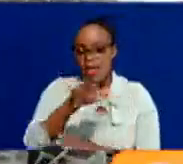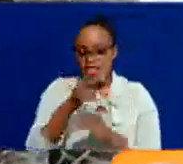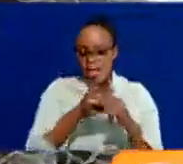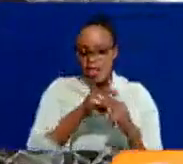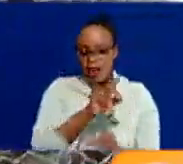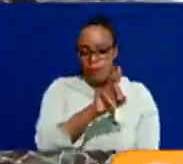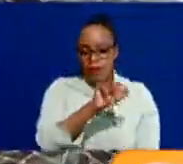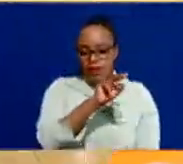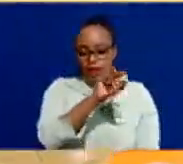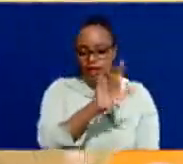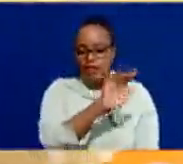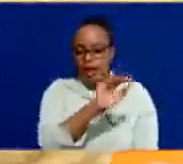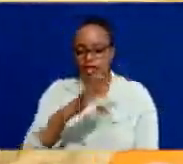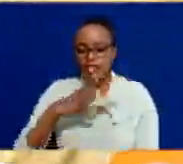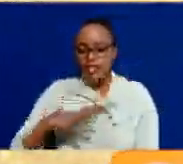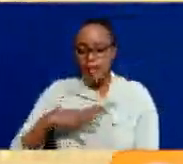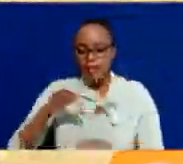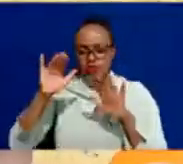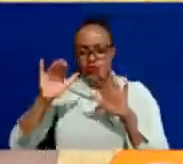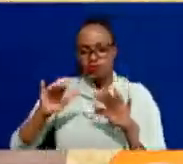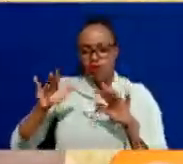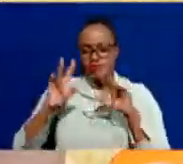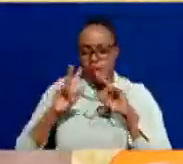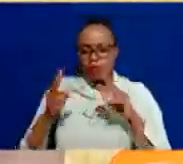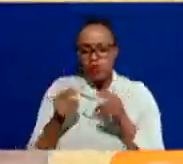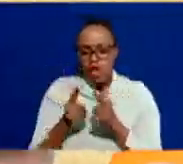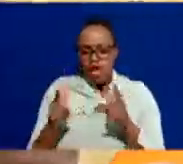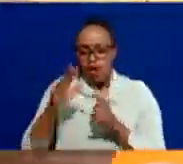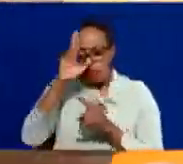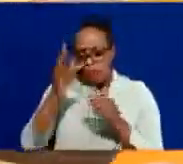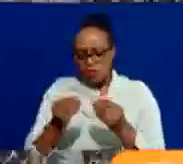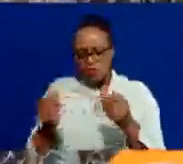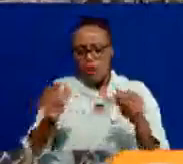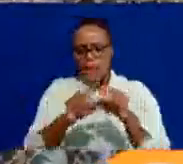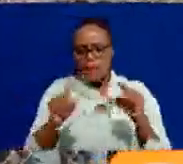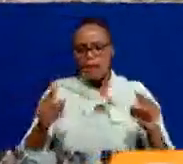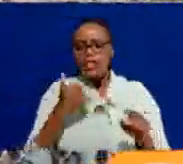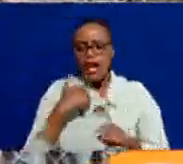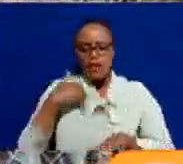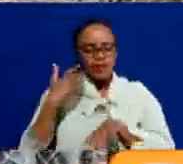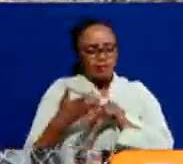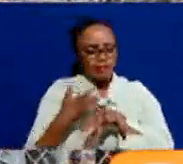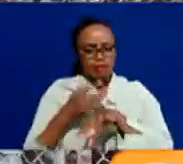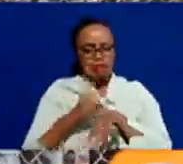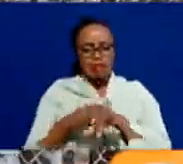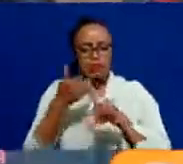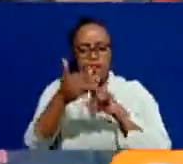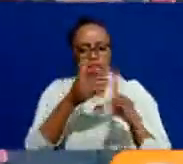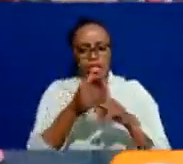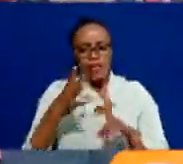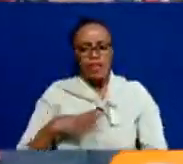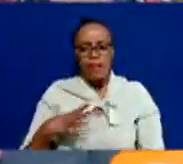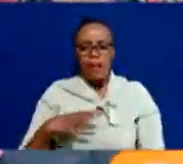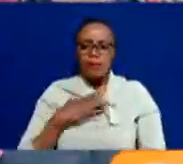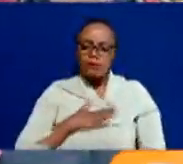calling on the residents to remain calm and allow police to handle the situation, but he had a hard time convincing the locals. Na